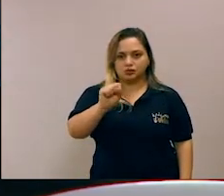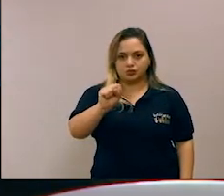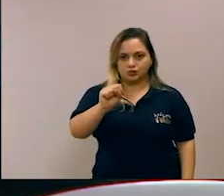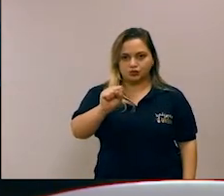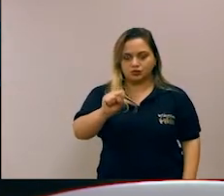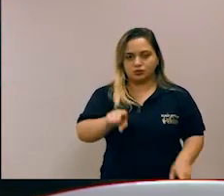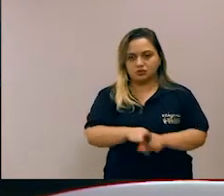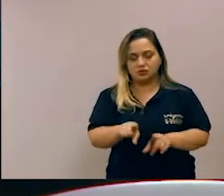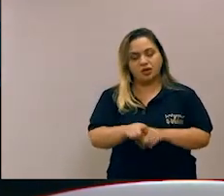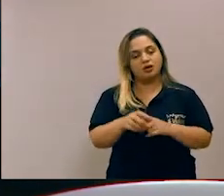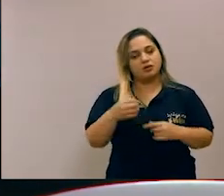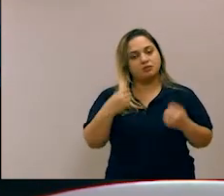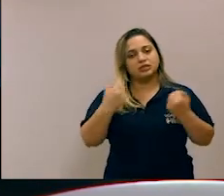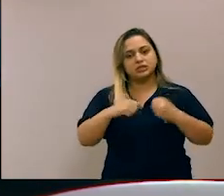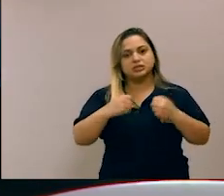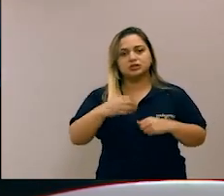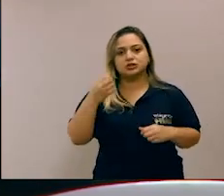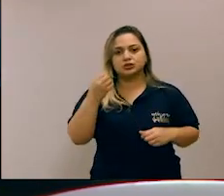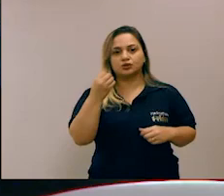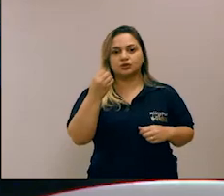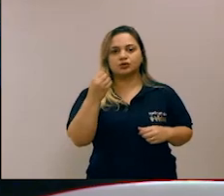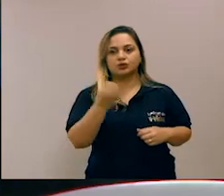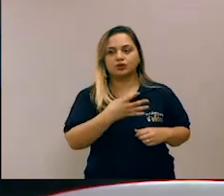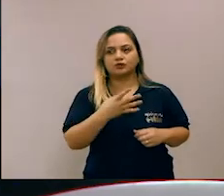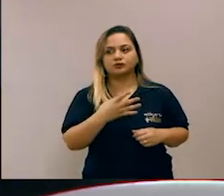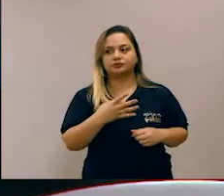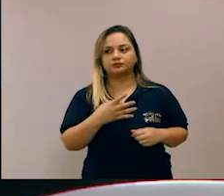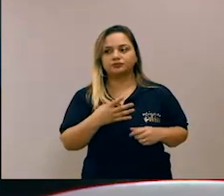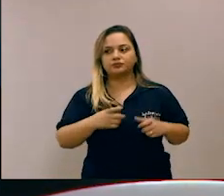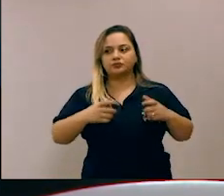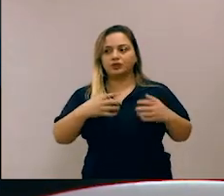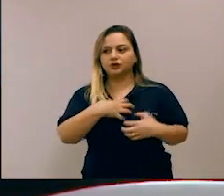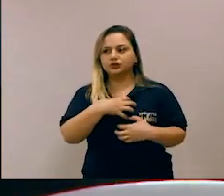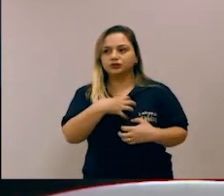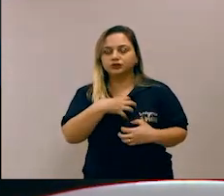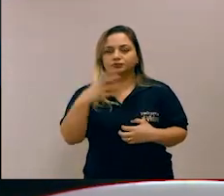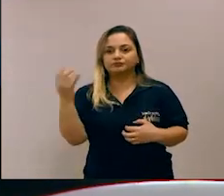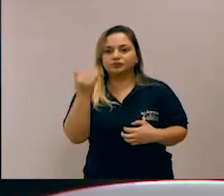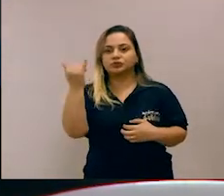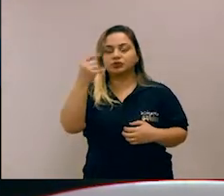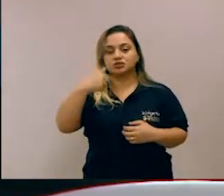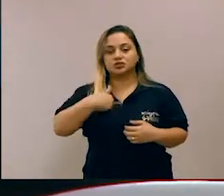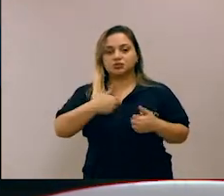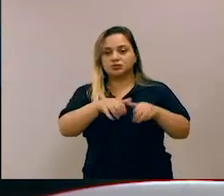measures that are extremely important. Recently, we see in Singapore,